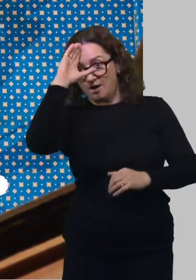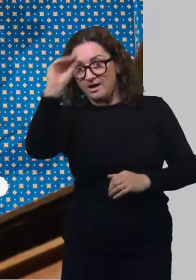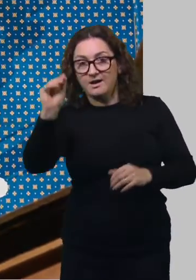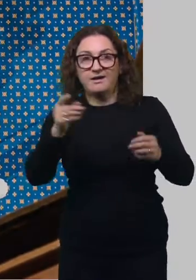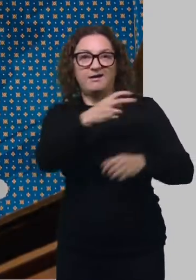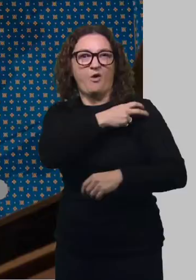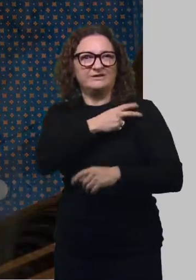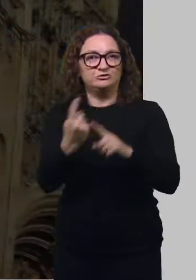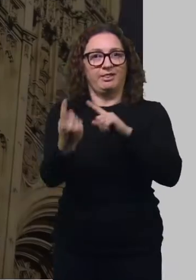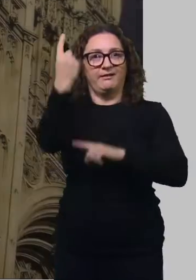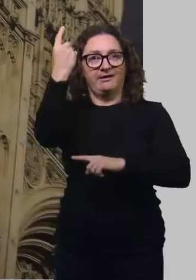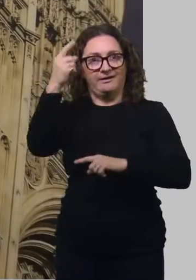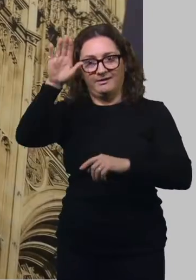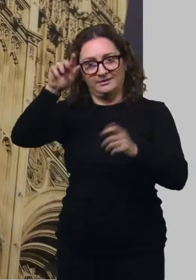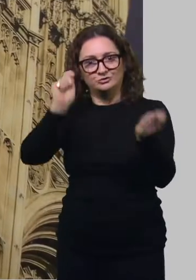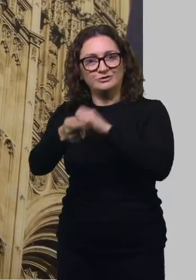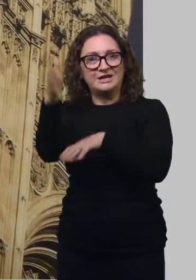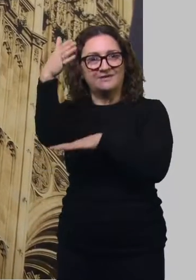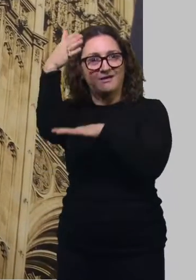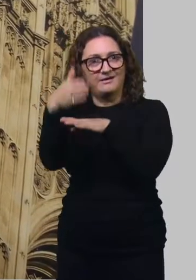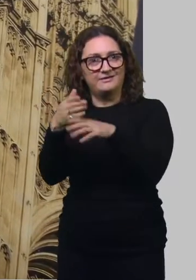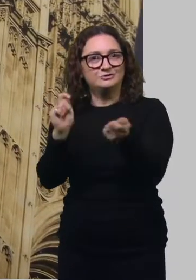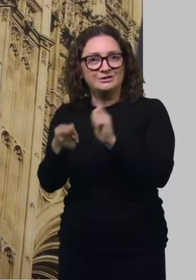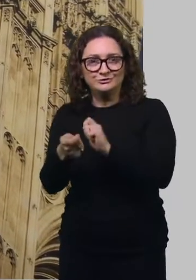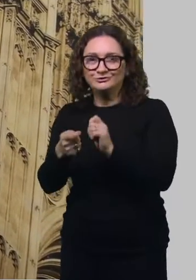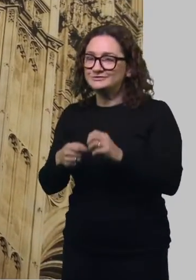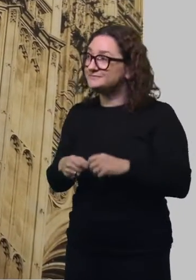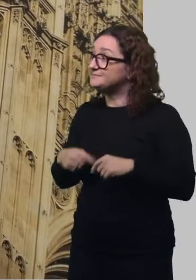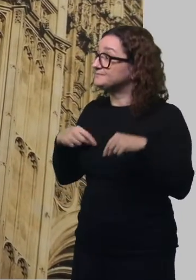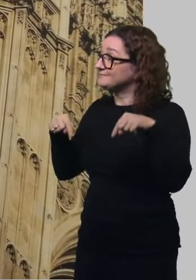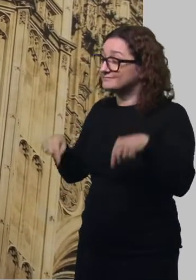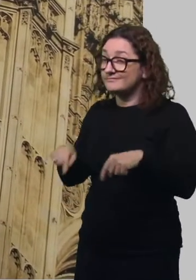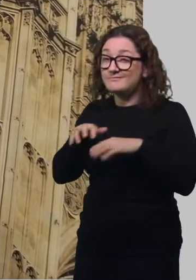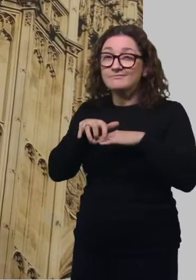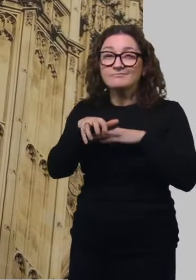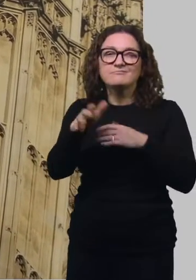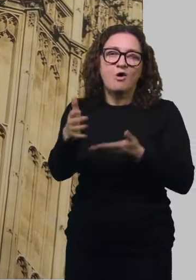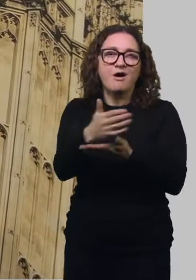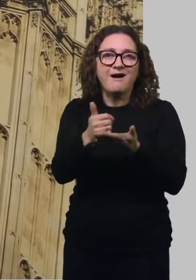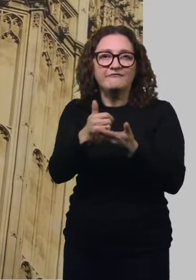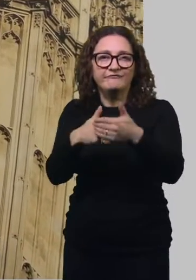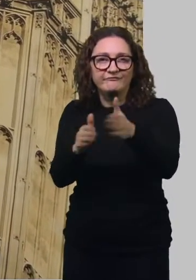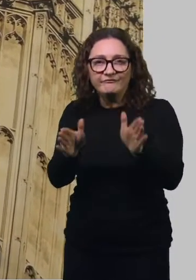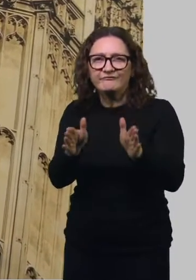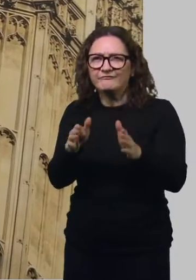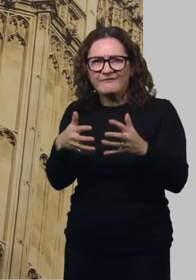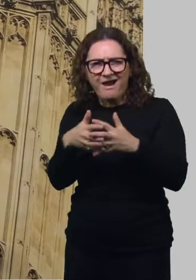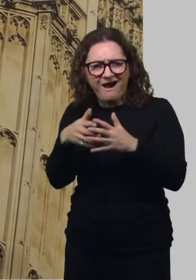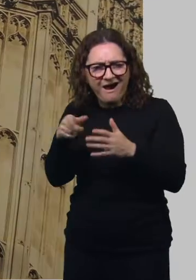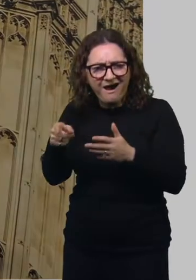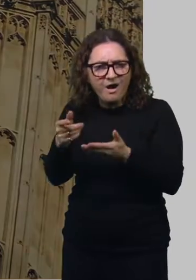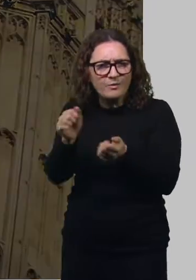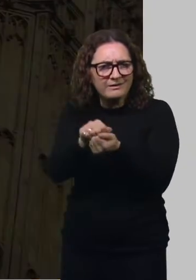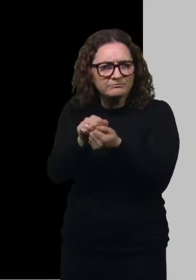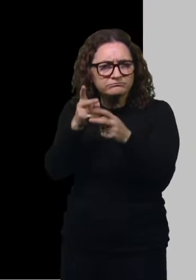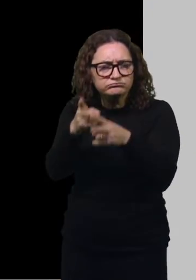standard. Let's now go to one of the archive's strong rooms and find out more about how the archives are stored and